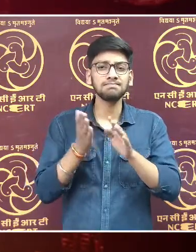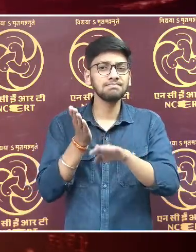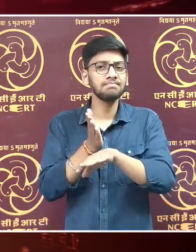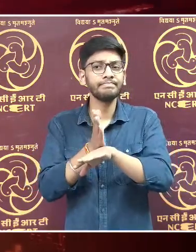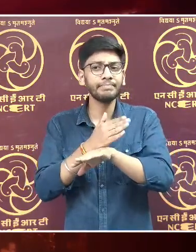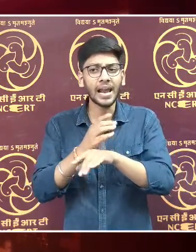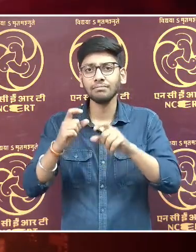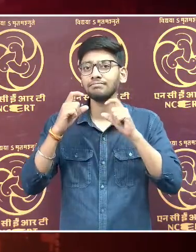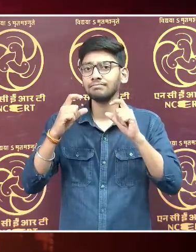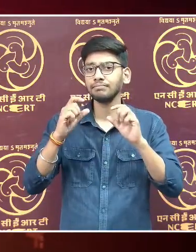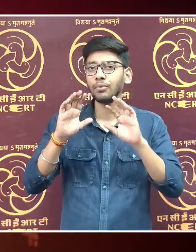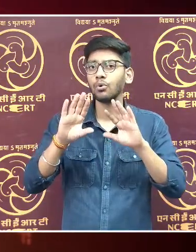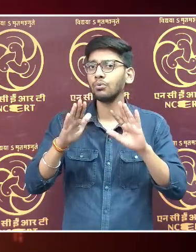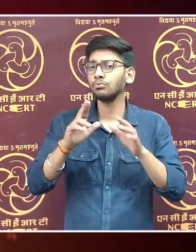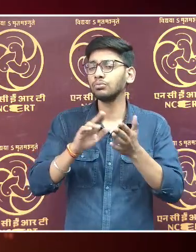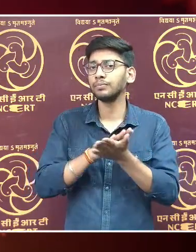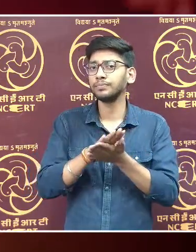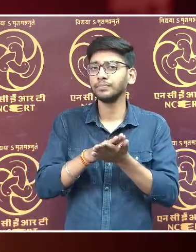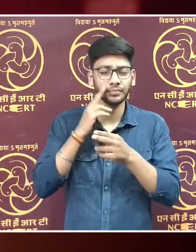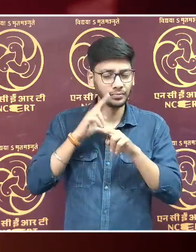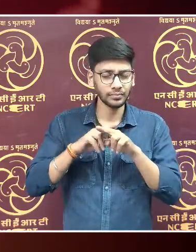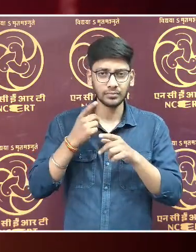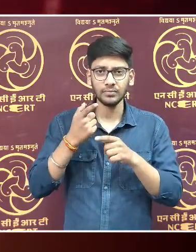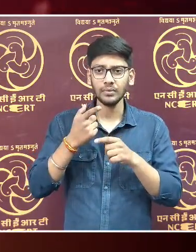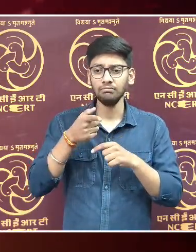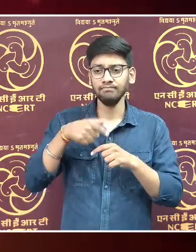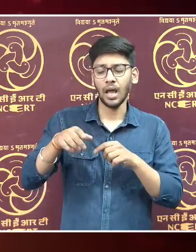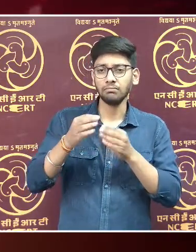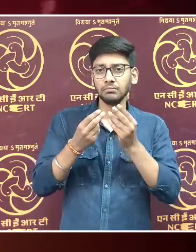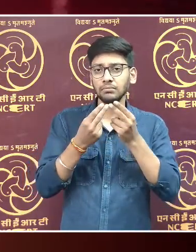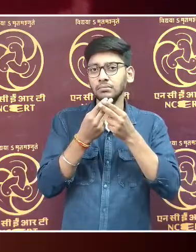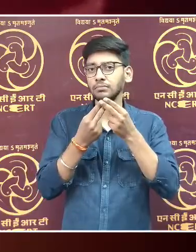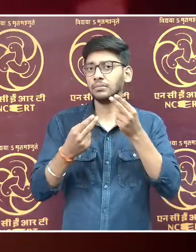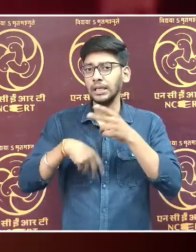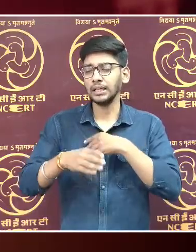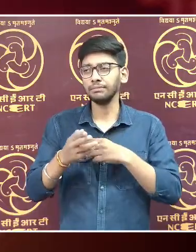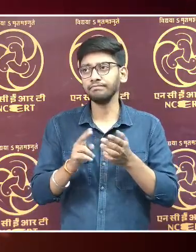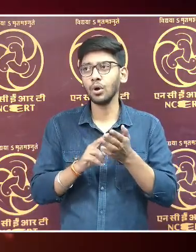be a geriatric problem as well. So Dr. Devi, kindly elaborate what are common